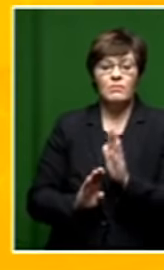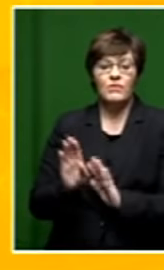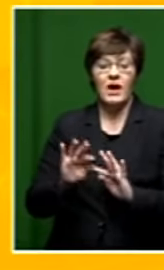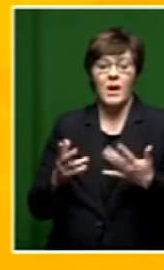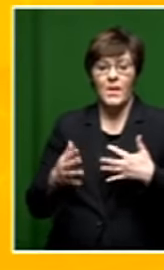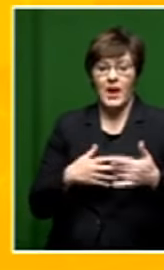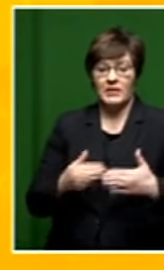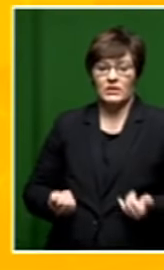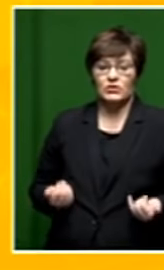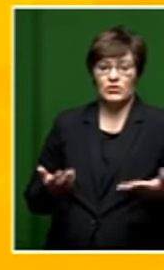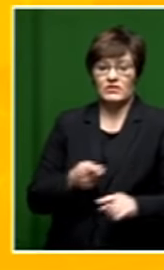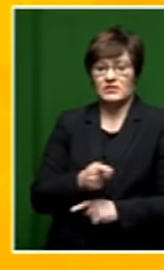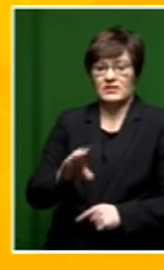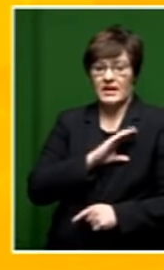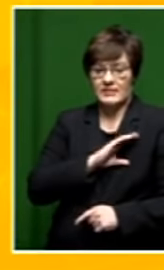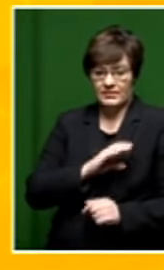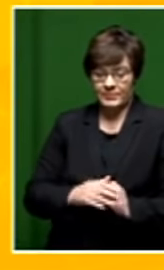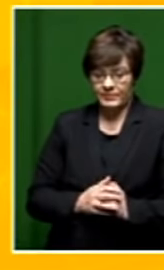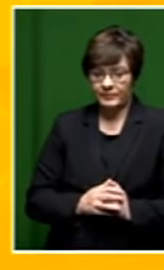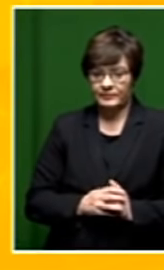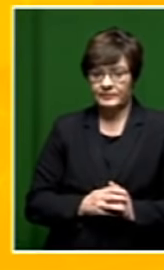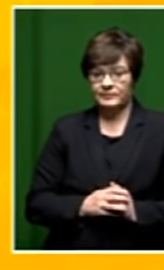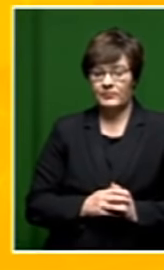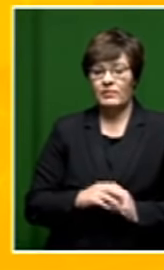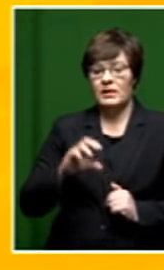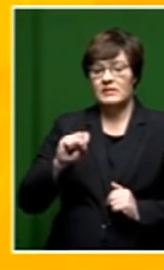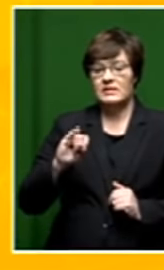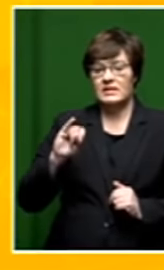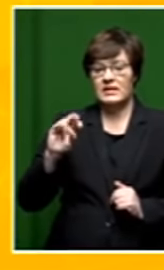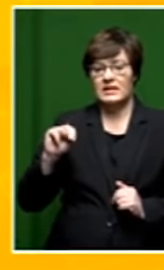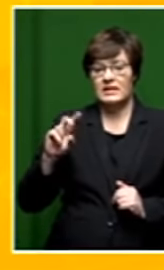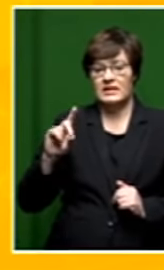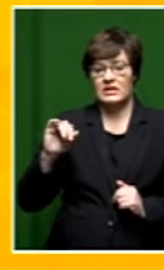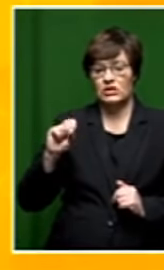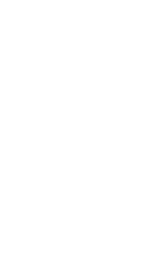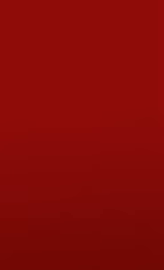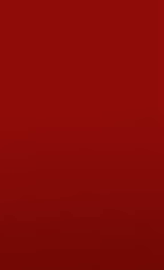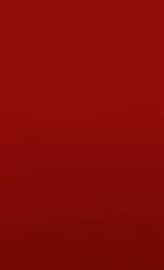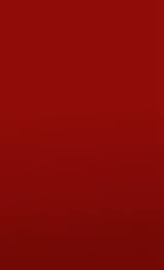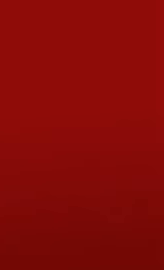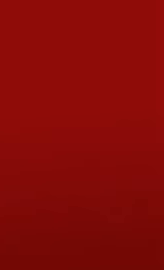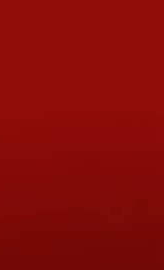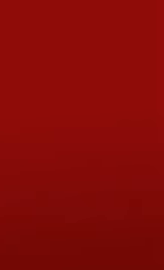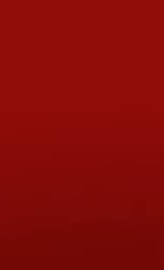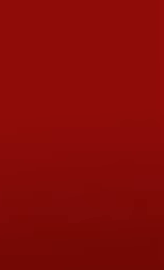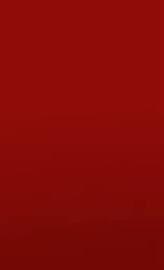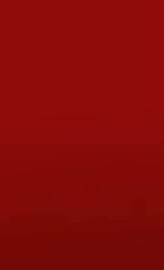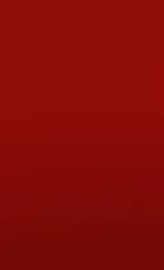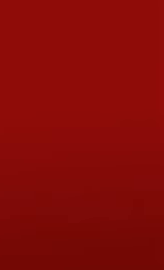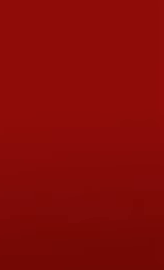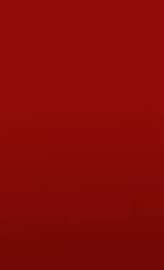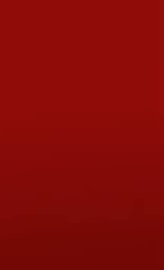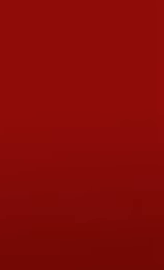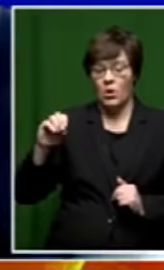it actually delivers services to its customers. Sindiswa Makhubalo is head of banks and payments providers